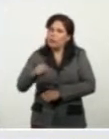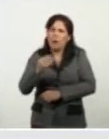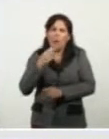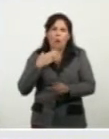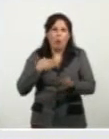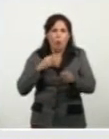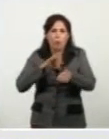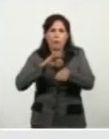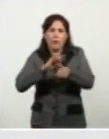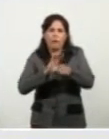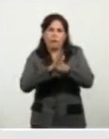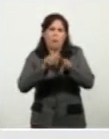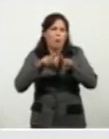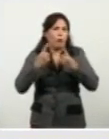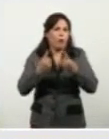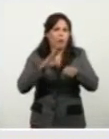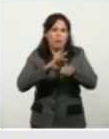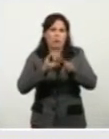has been abroad,